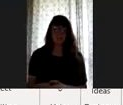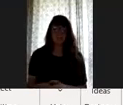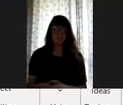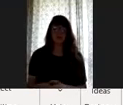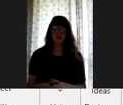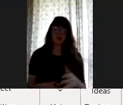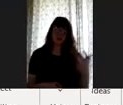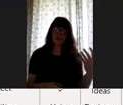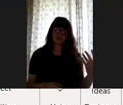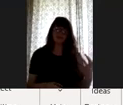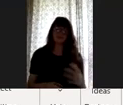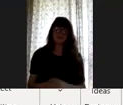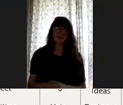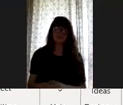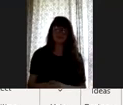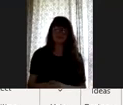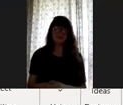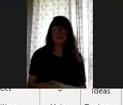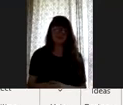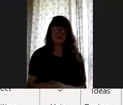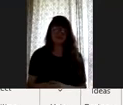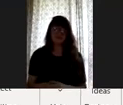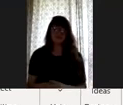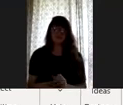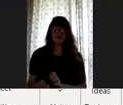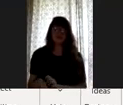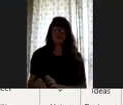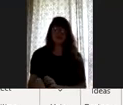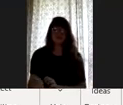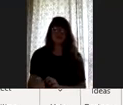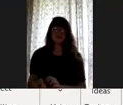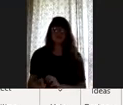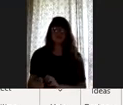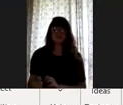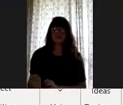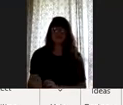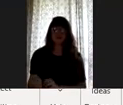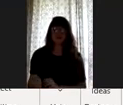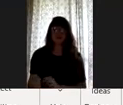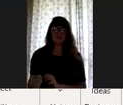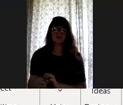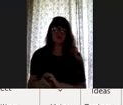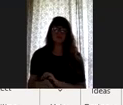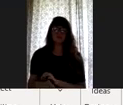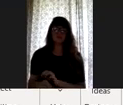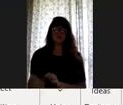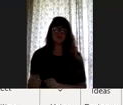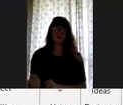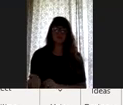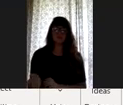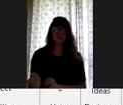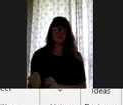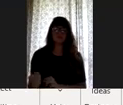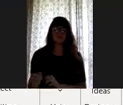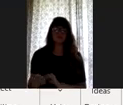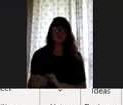like pew, yeah, I'm not going to hell, you know, or pew, I'm glad I'm saved, you know. It's a relief. They don't have to worry about their salvation because they understand